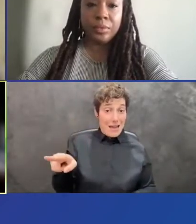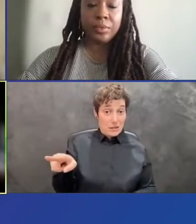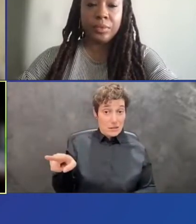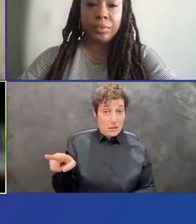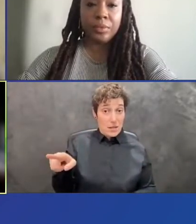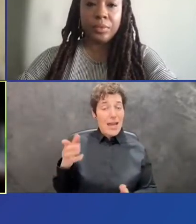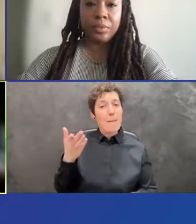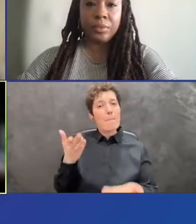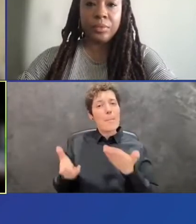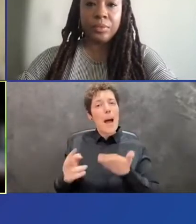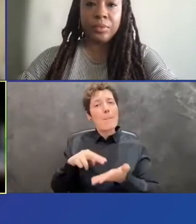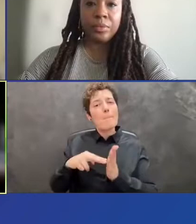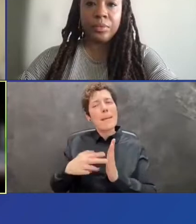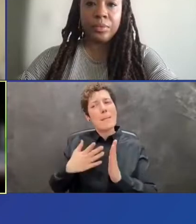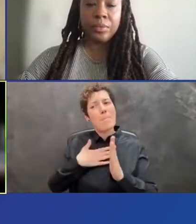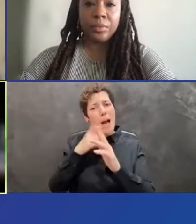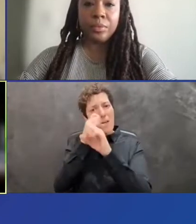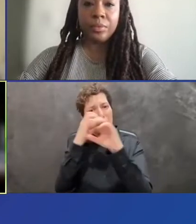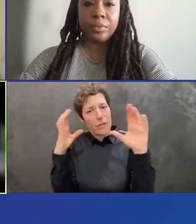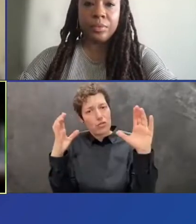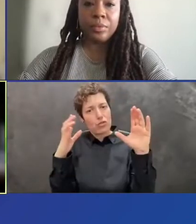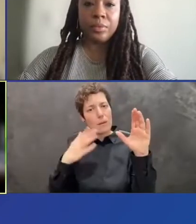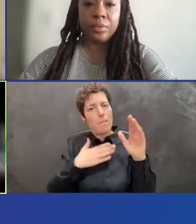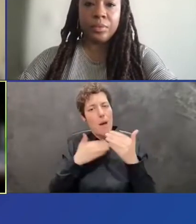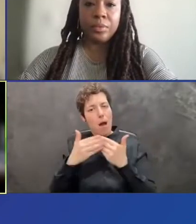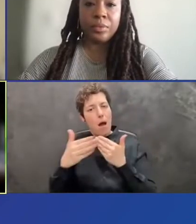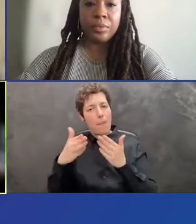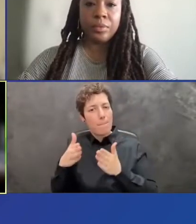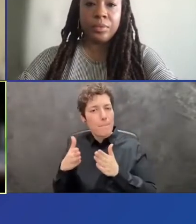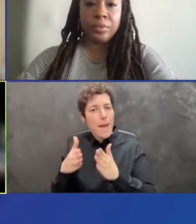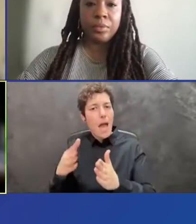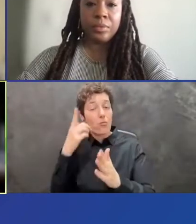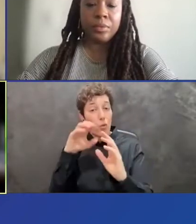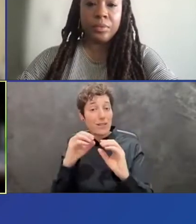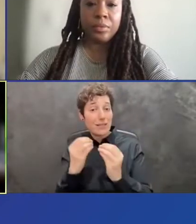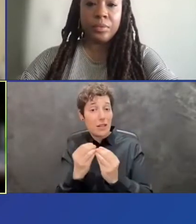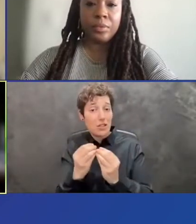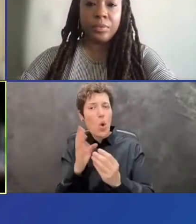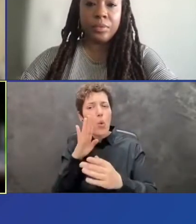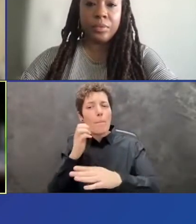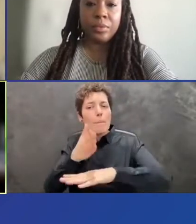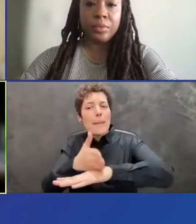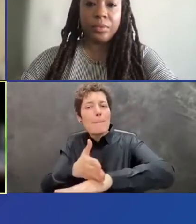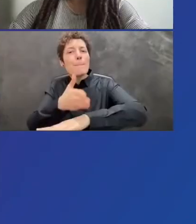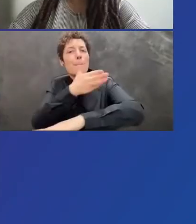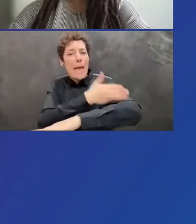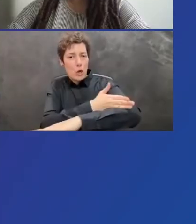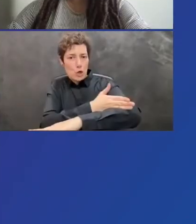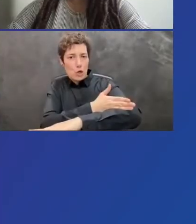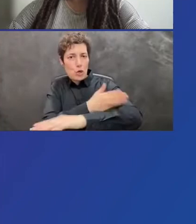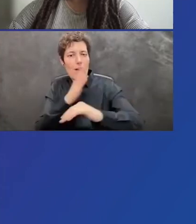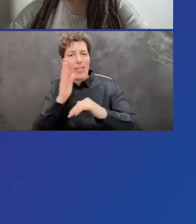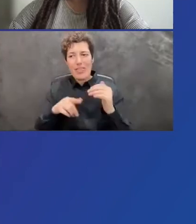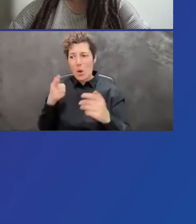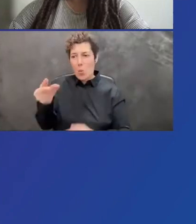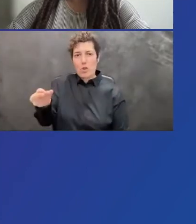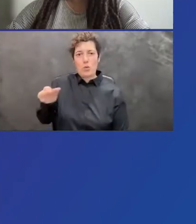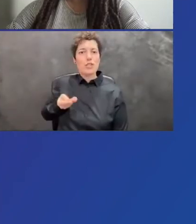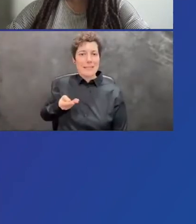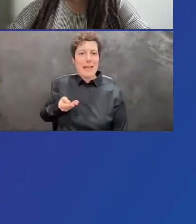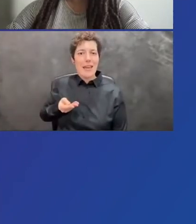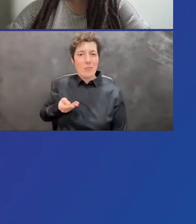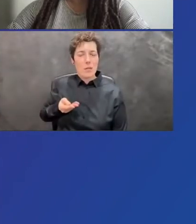different path for the organization that is an improvement over the path that I was handed. And I think